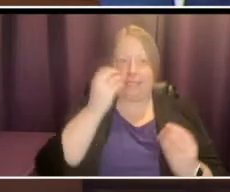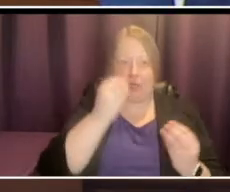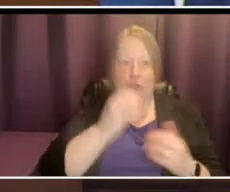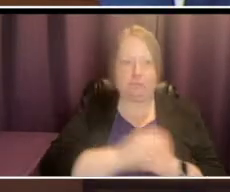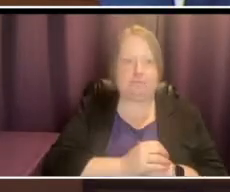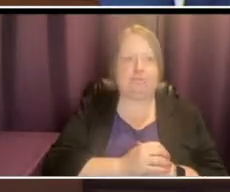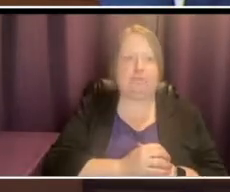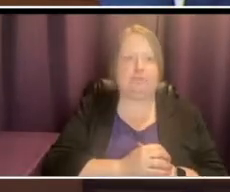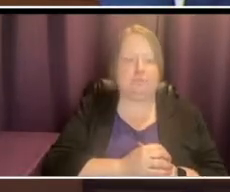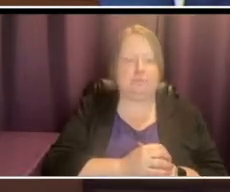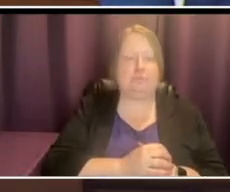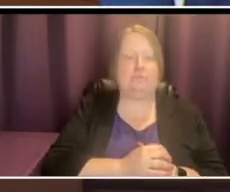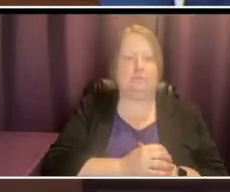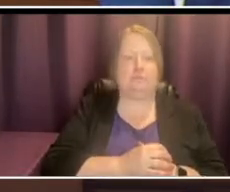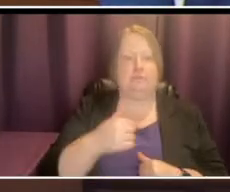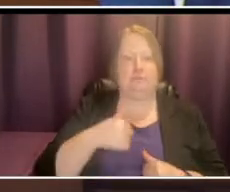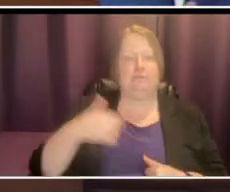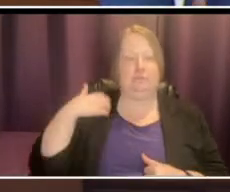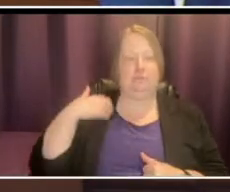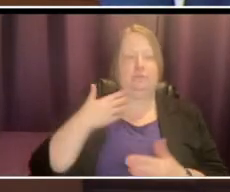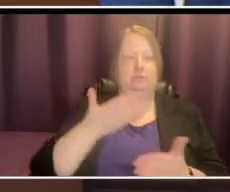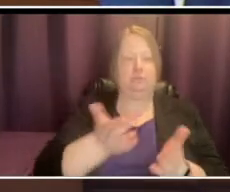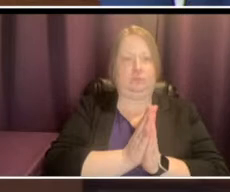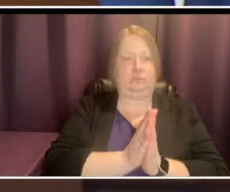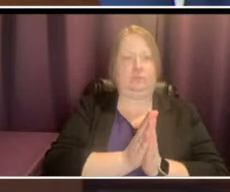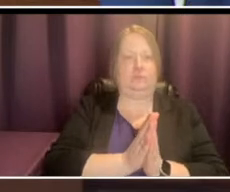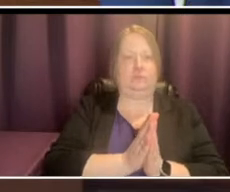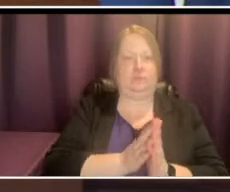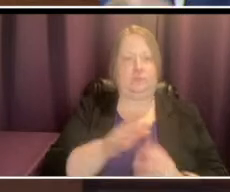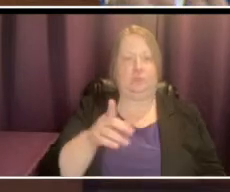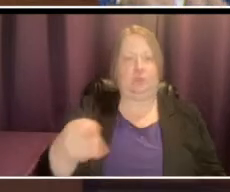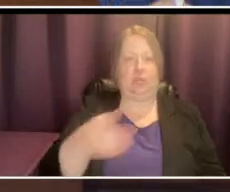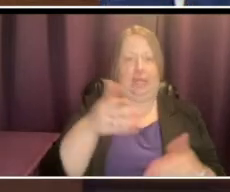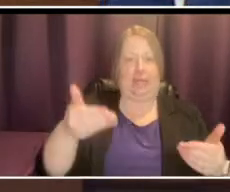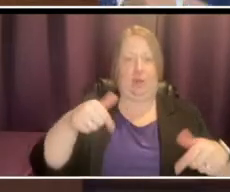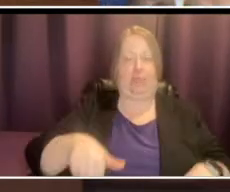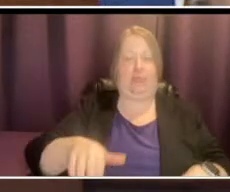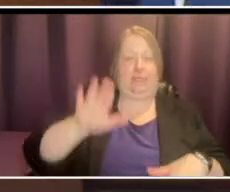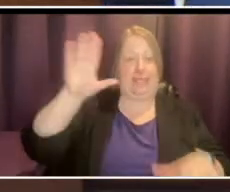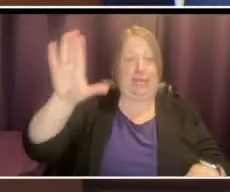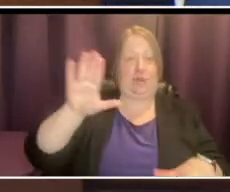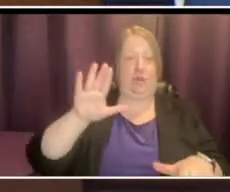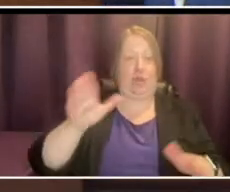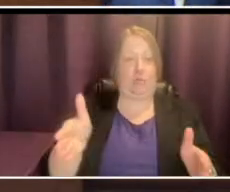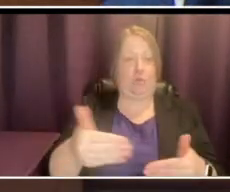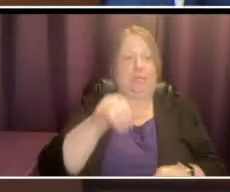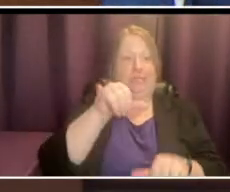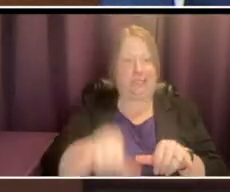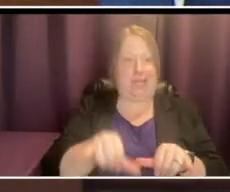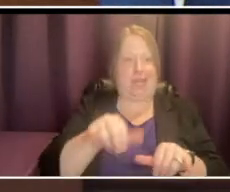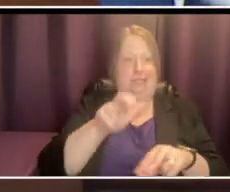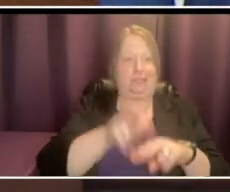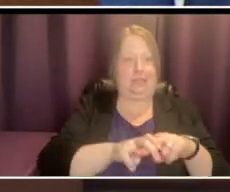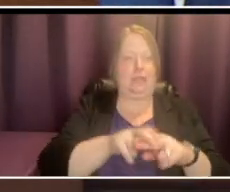requests that those in the hearing room remain seated until the Capitol Police have escorted